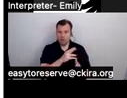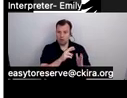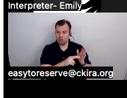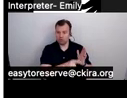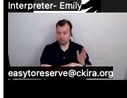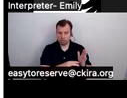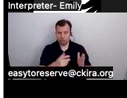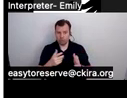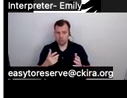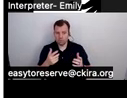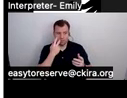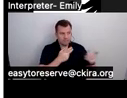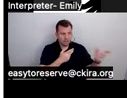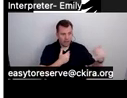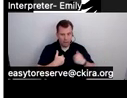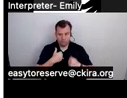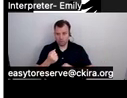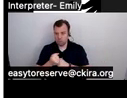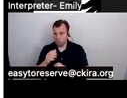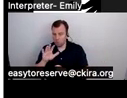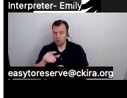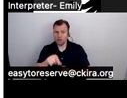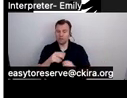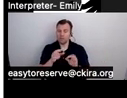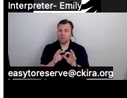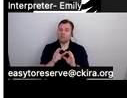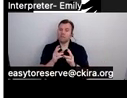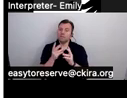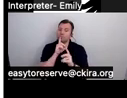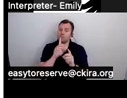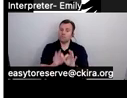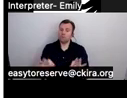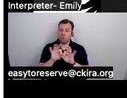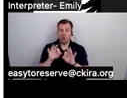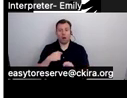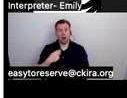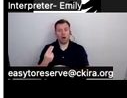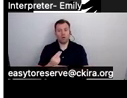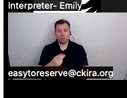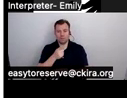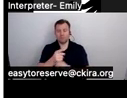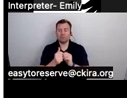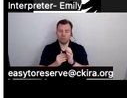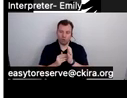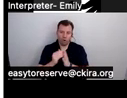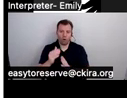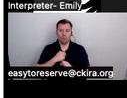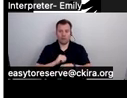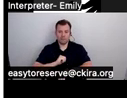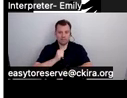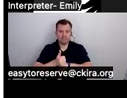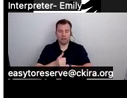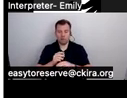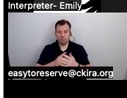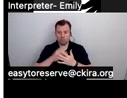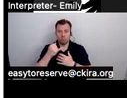your research. So really valuable tool. This is something that I use routinely when I'm developing projects or looking for